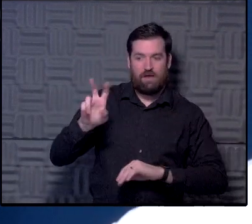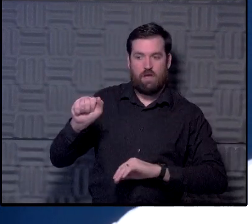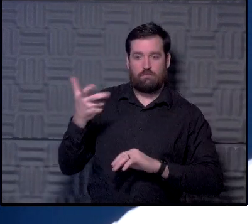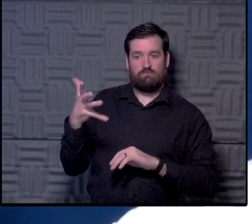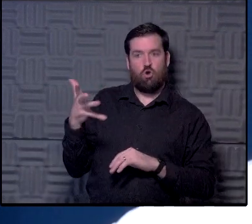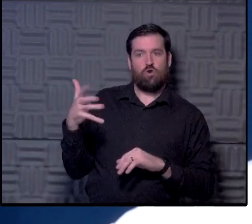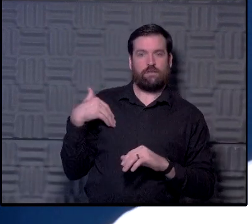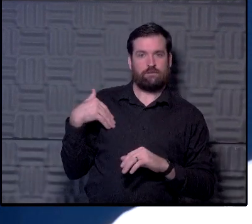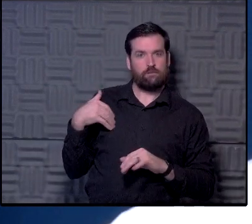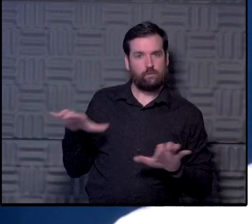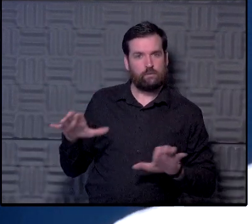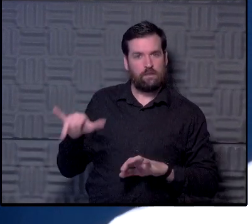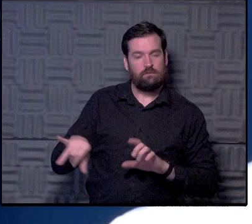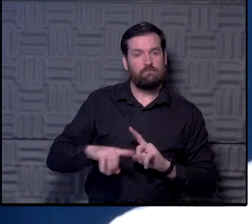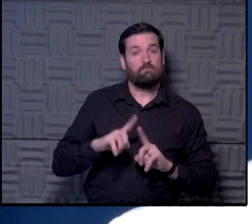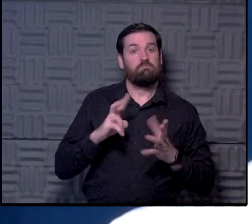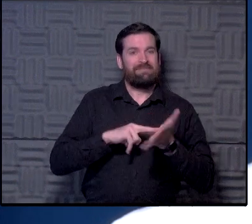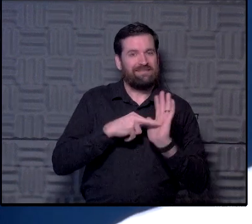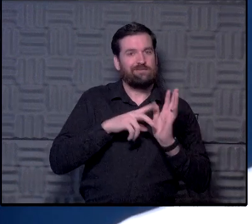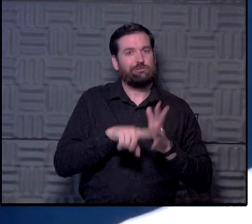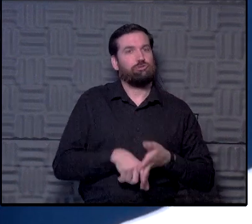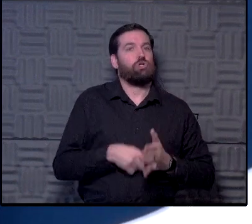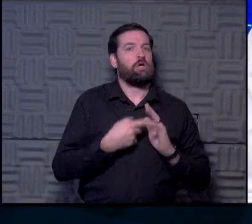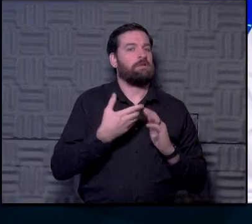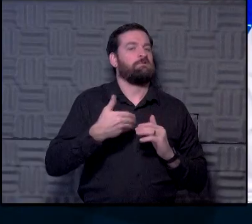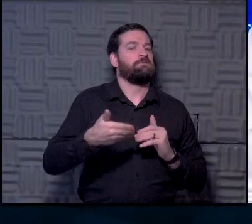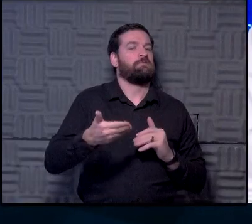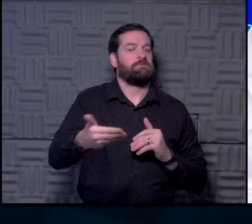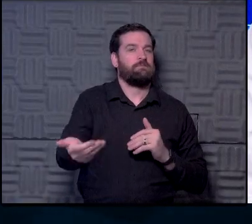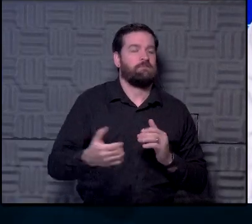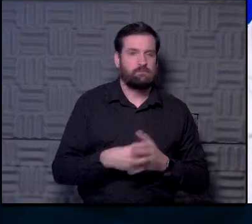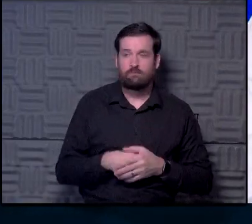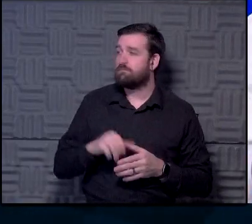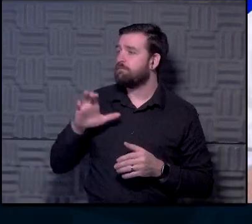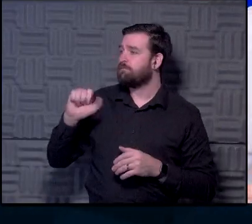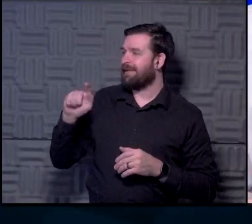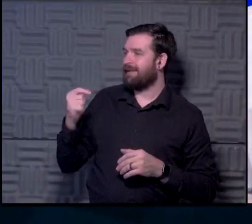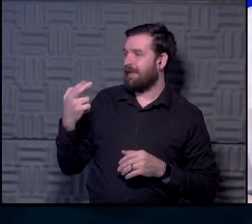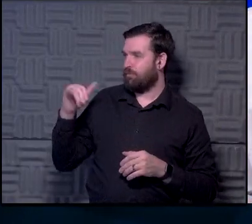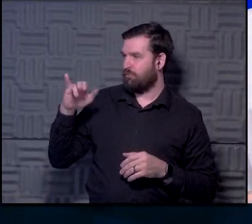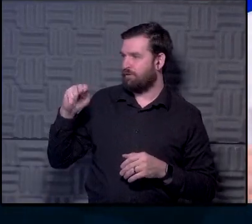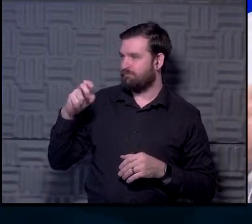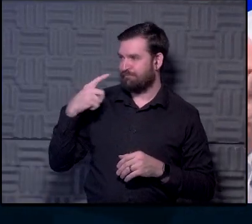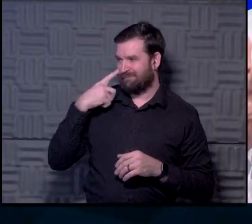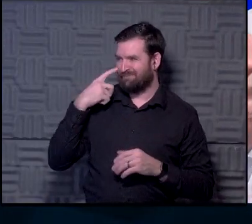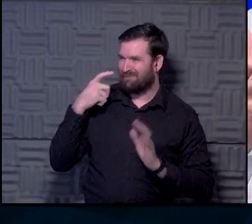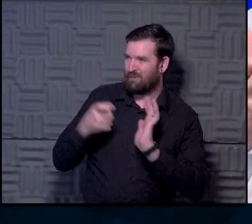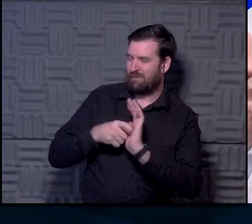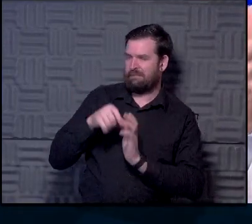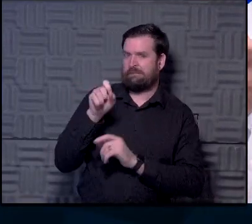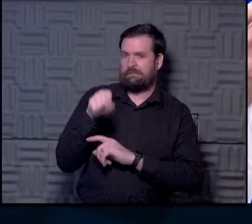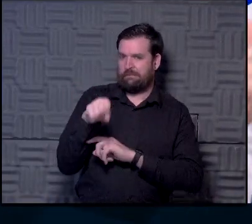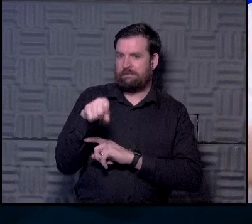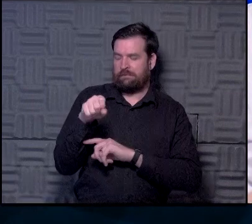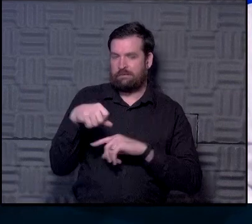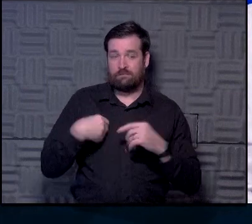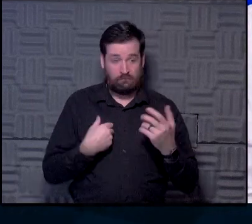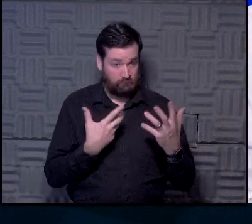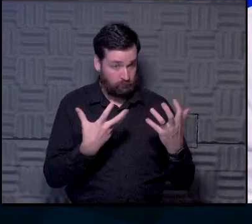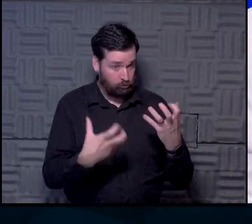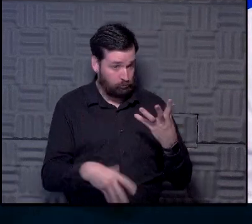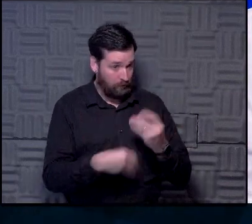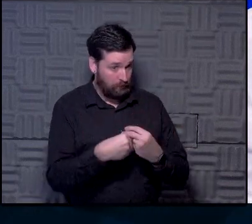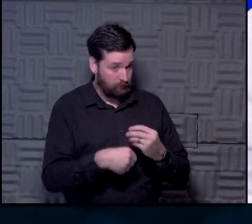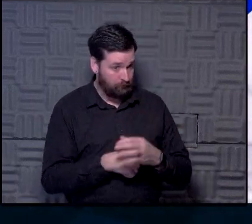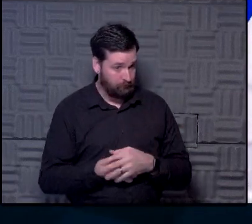that means that we're starting down that road. And Catherine, I saw you shaking your head yes, so you may know something. Anything else you wanted to add to